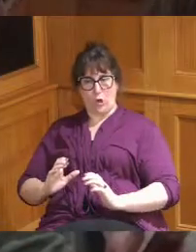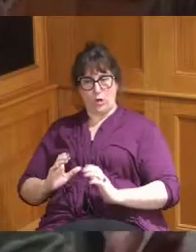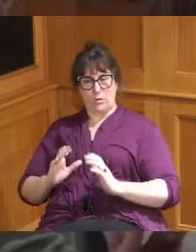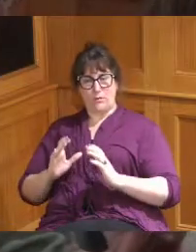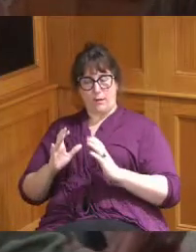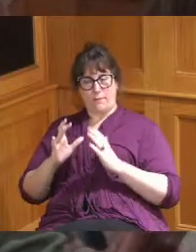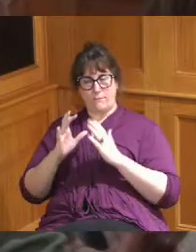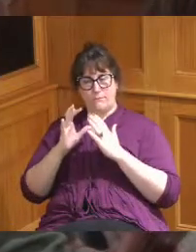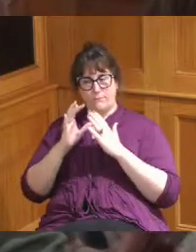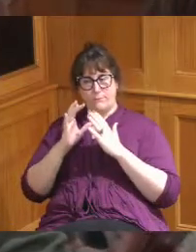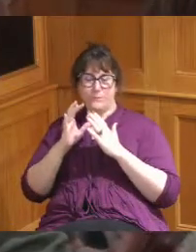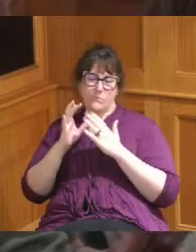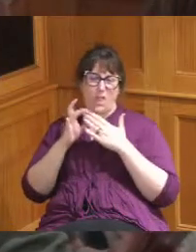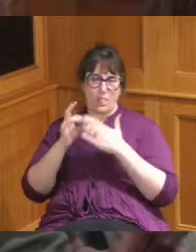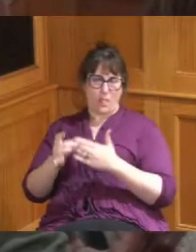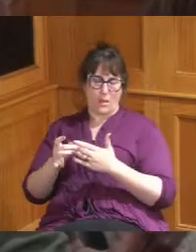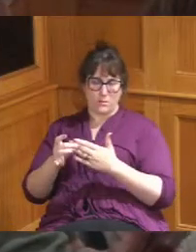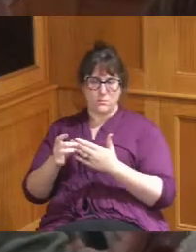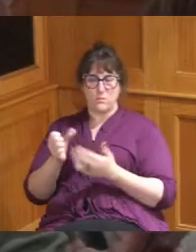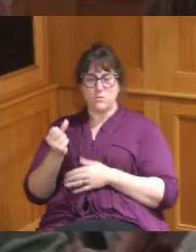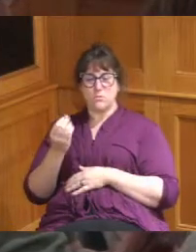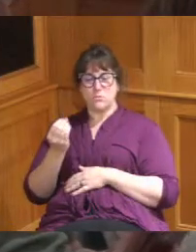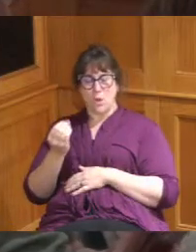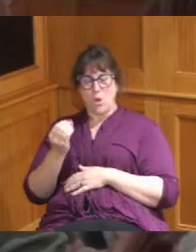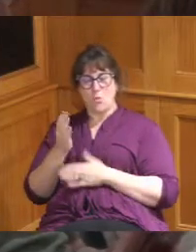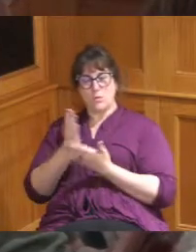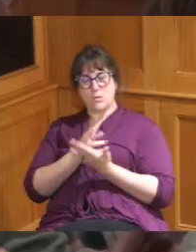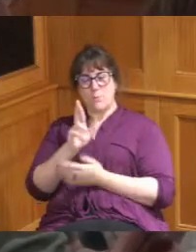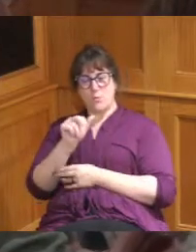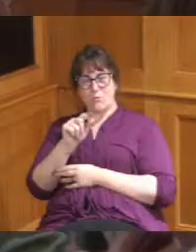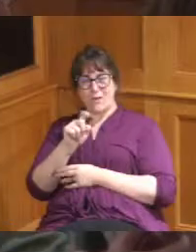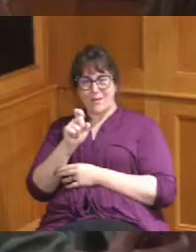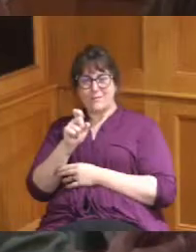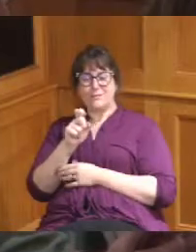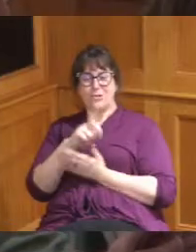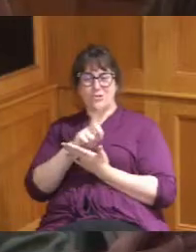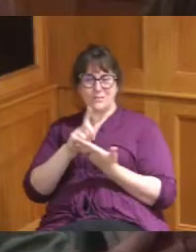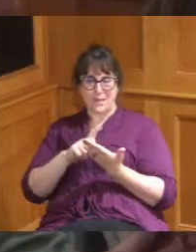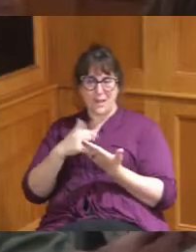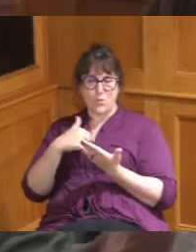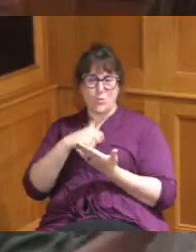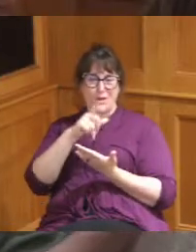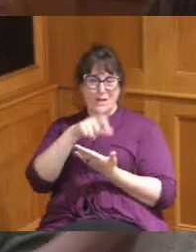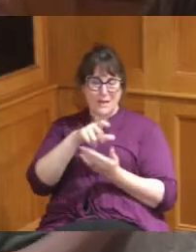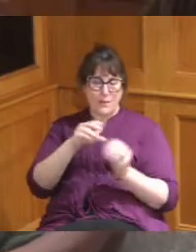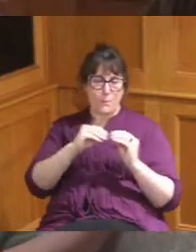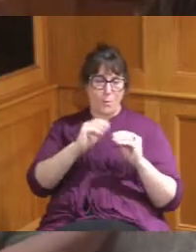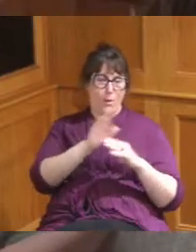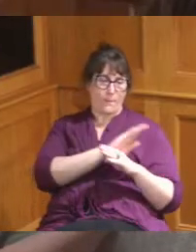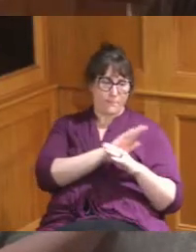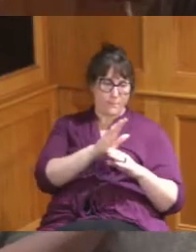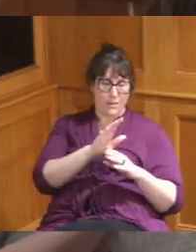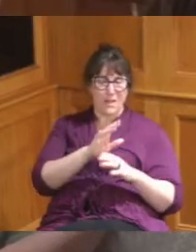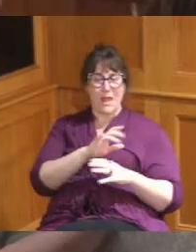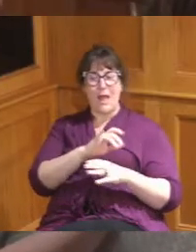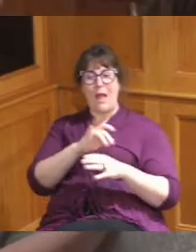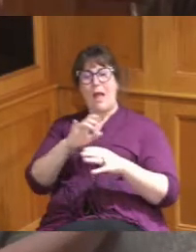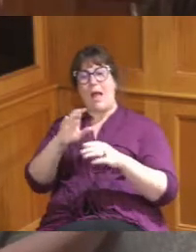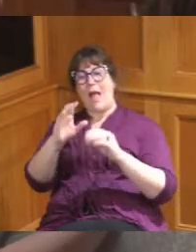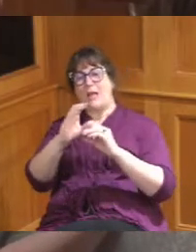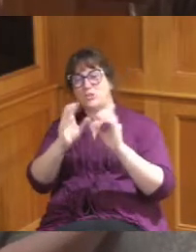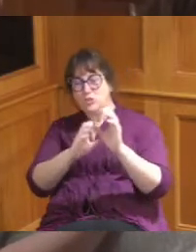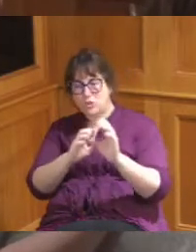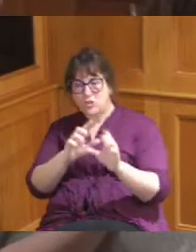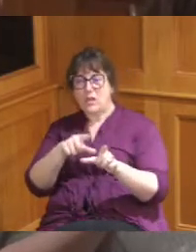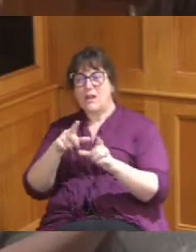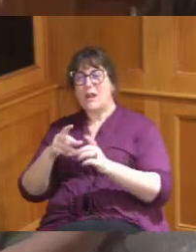So so the way the rates are designed is we need to get some from our commercial, we need to get some from industrial, and some from residential.